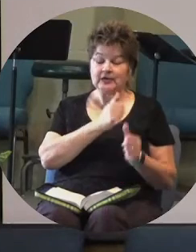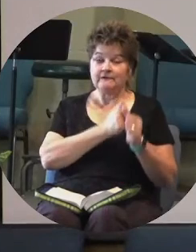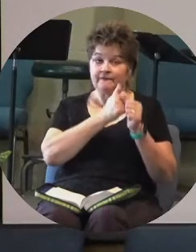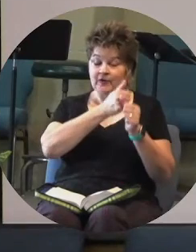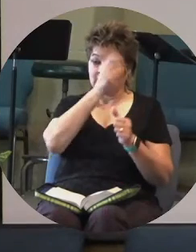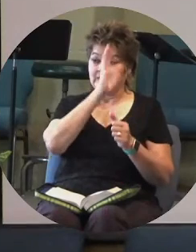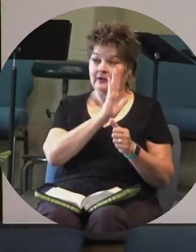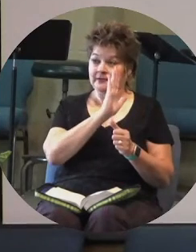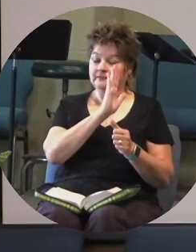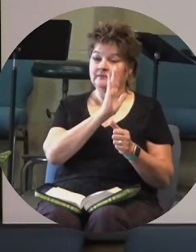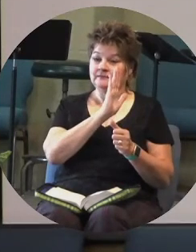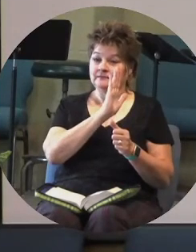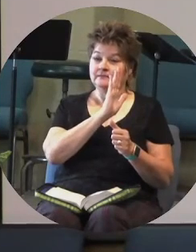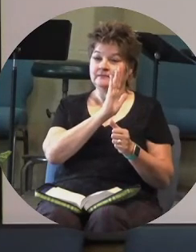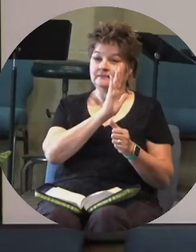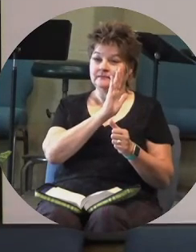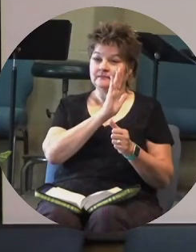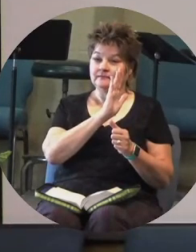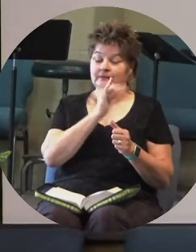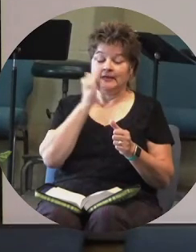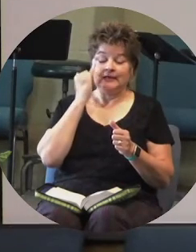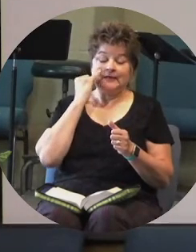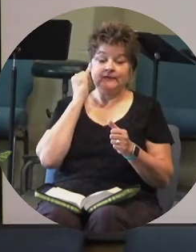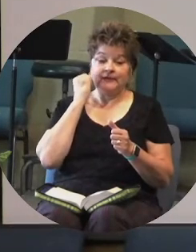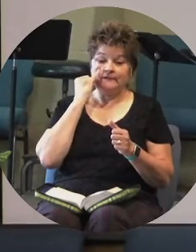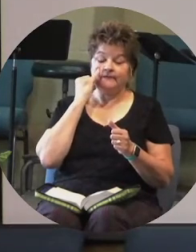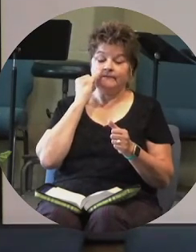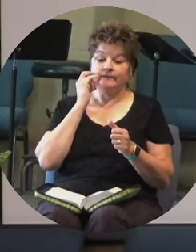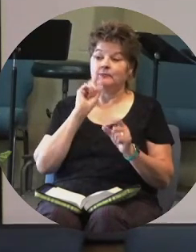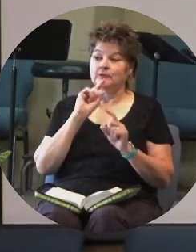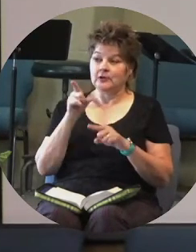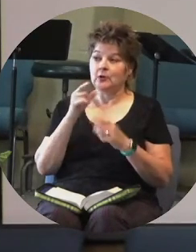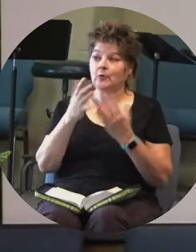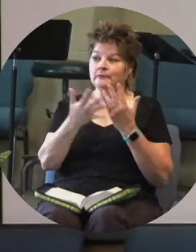God, even if it sent him to jail.